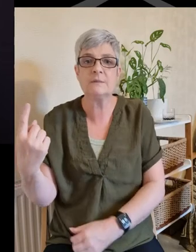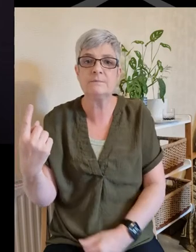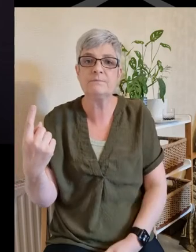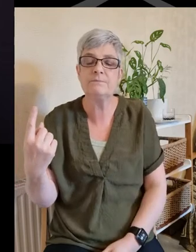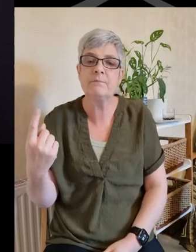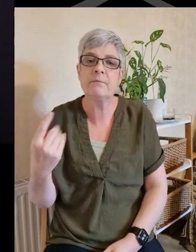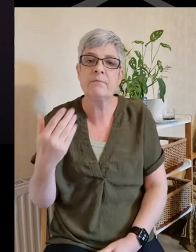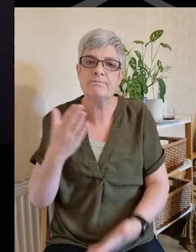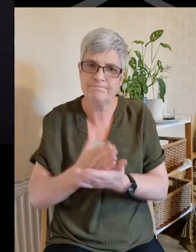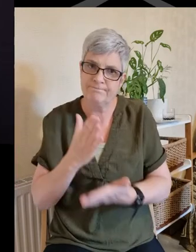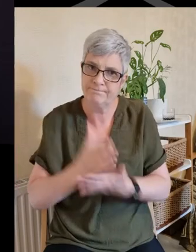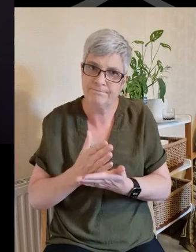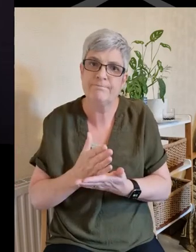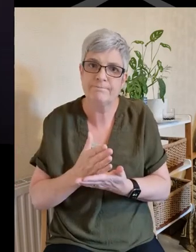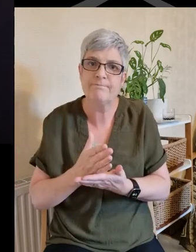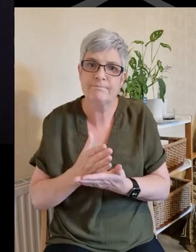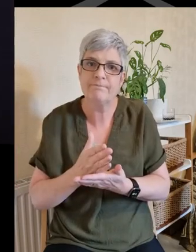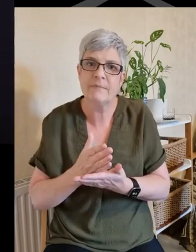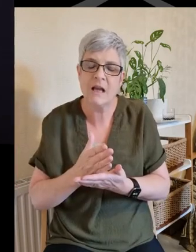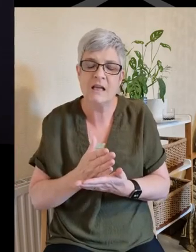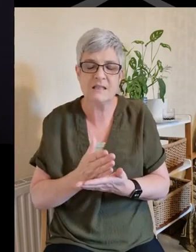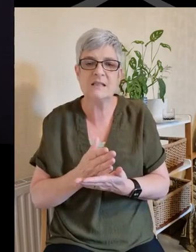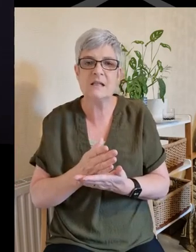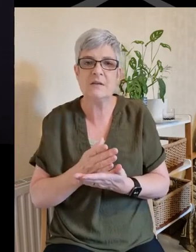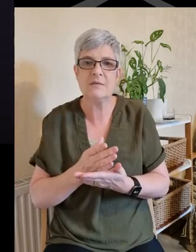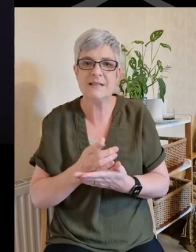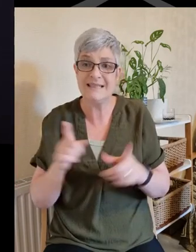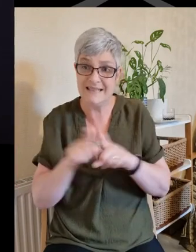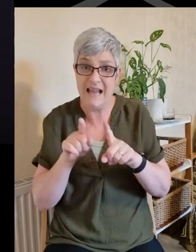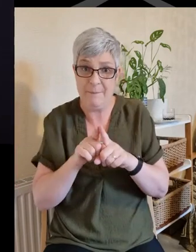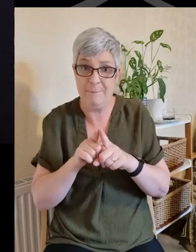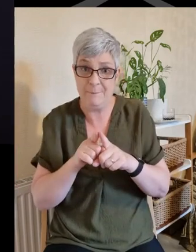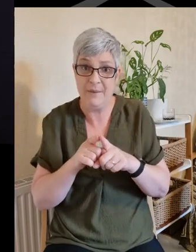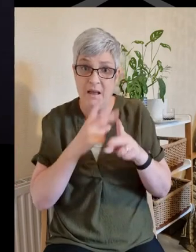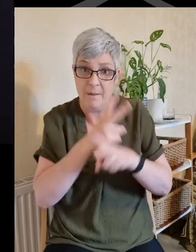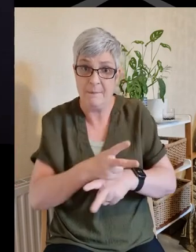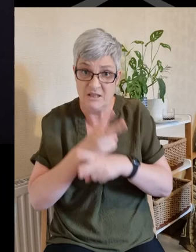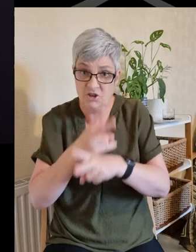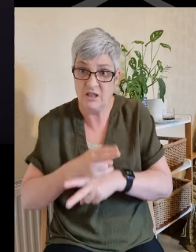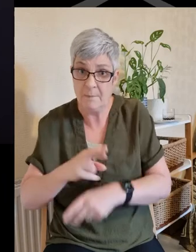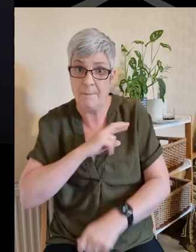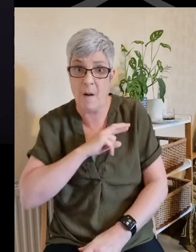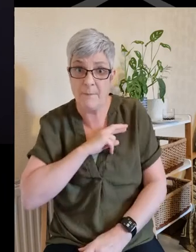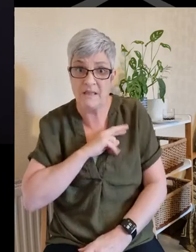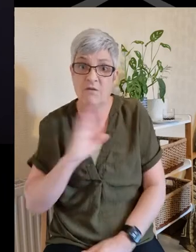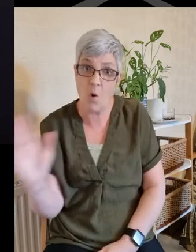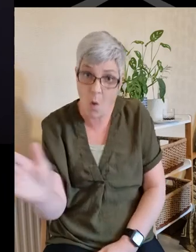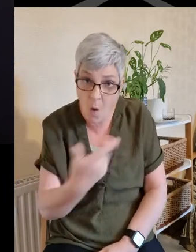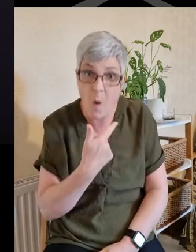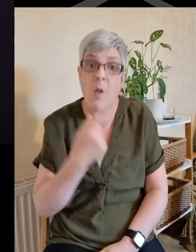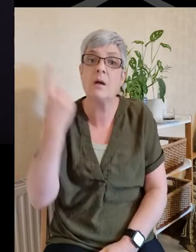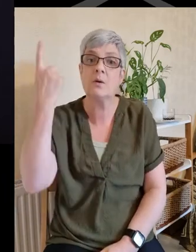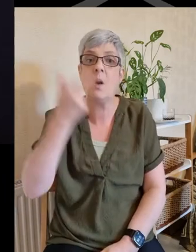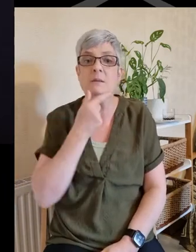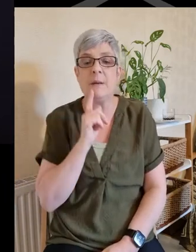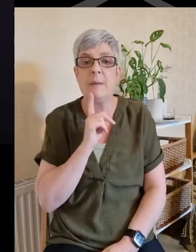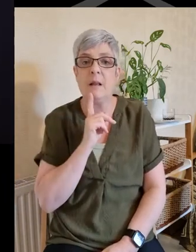And that surely is the very same mission and purpose for all of God's people.